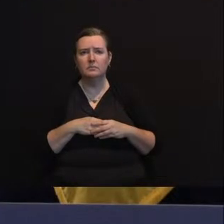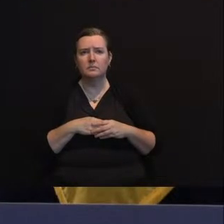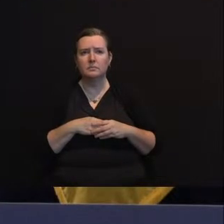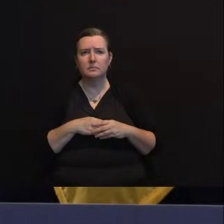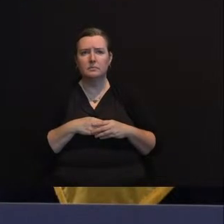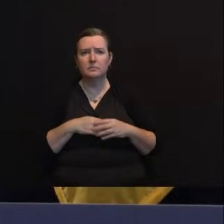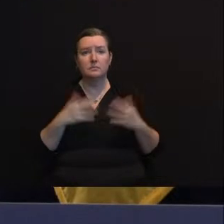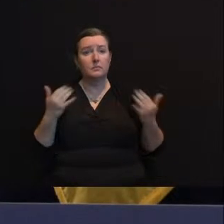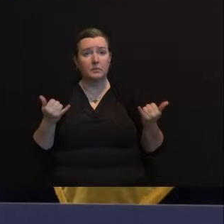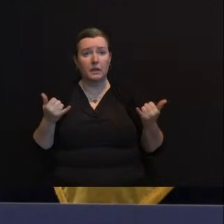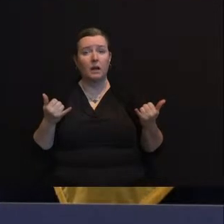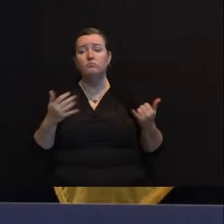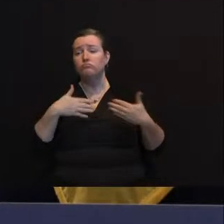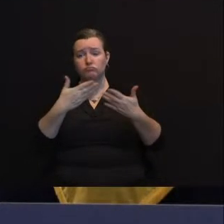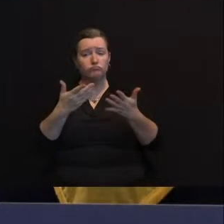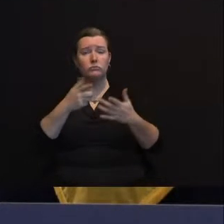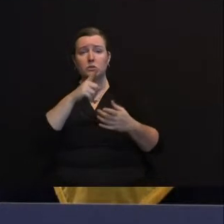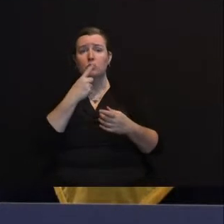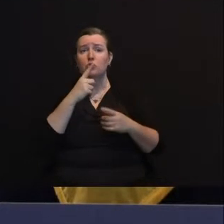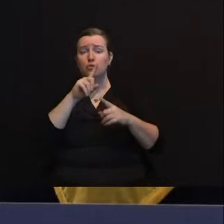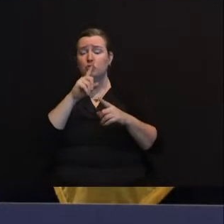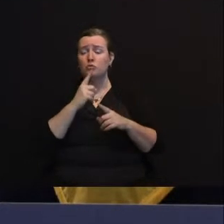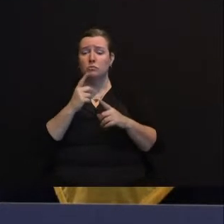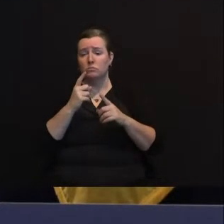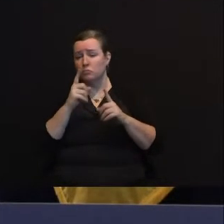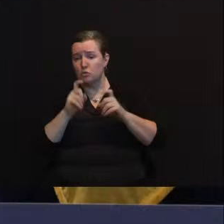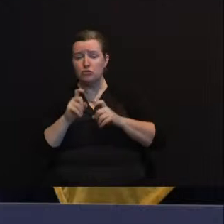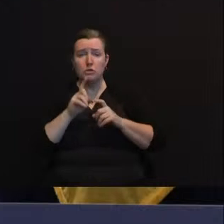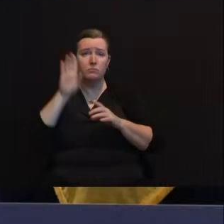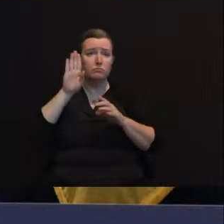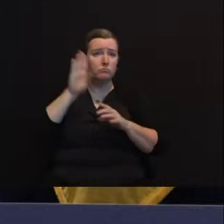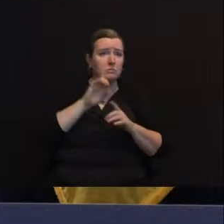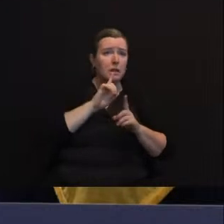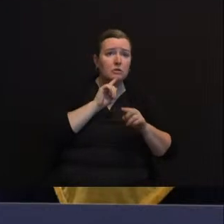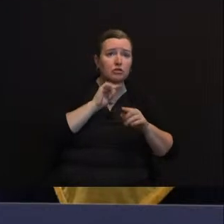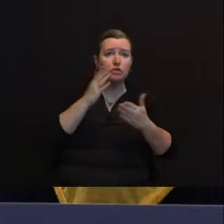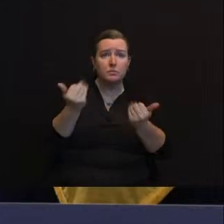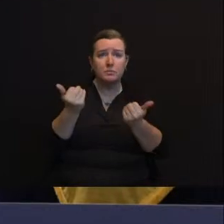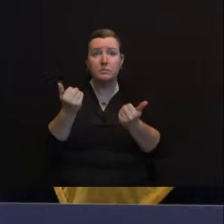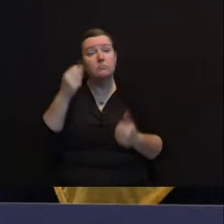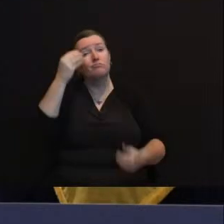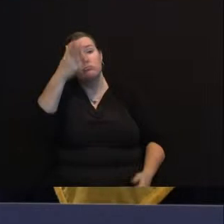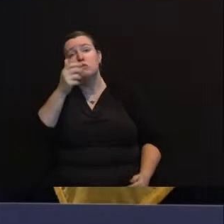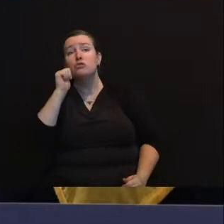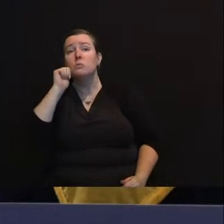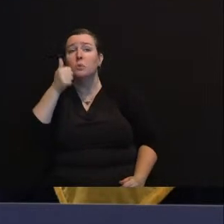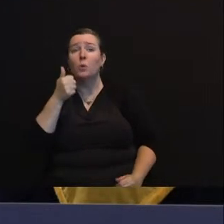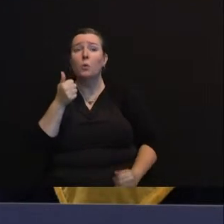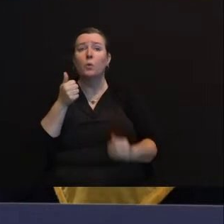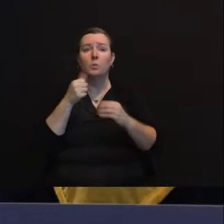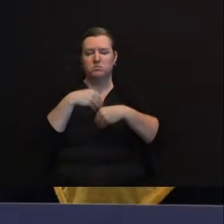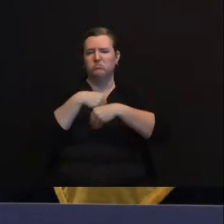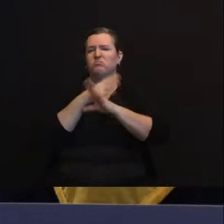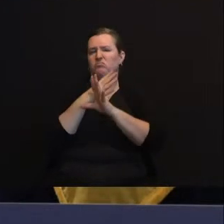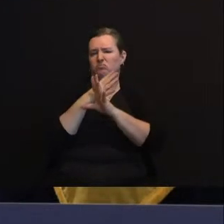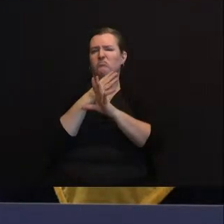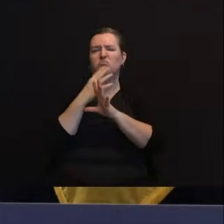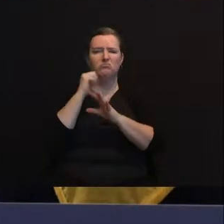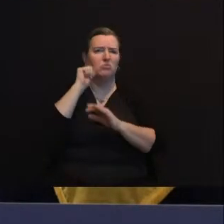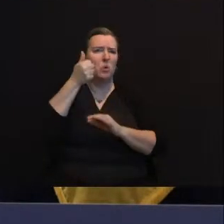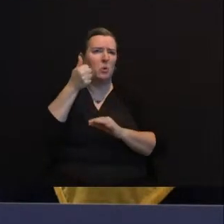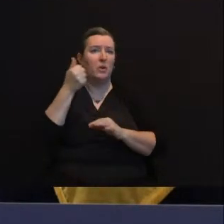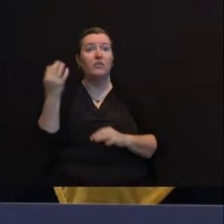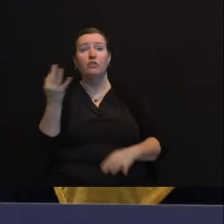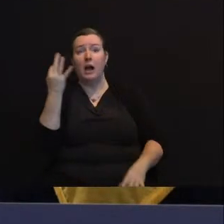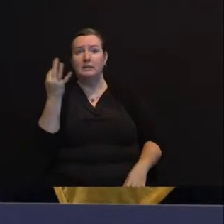here. Before we do, we will be with you virtually tomorrow. We're going to be on the road a little bit on Friday,